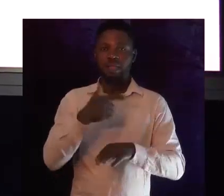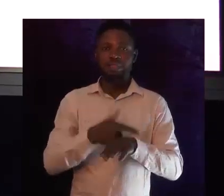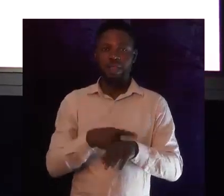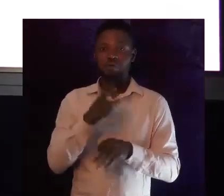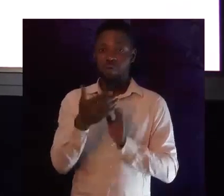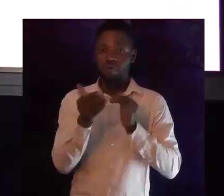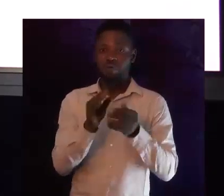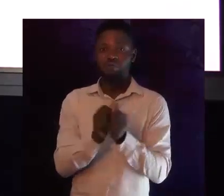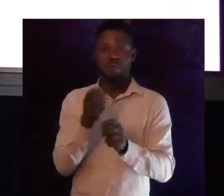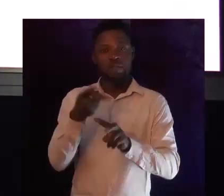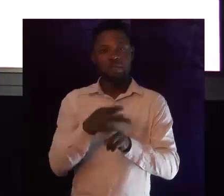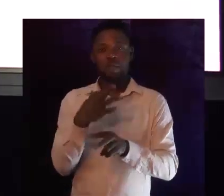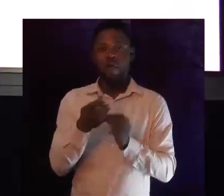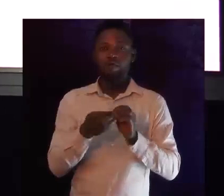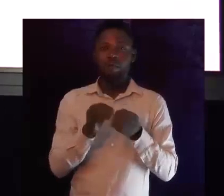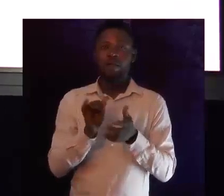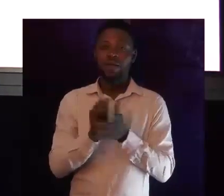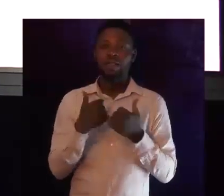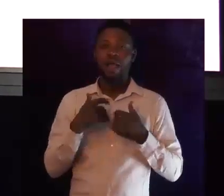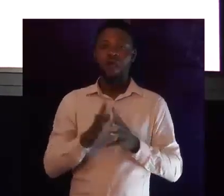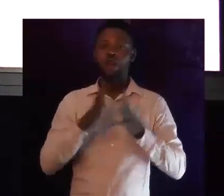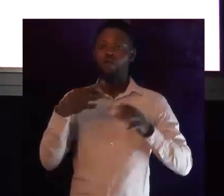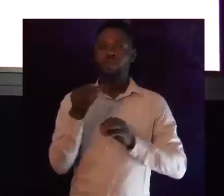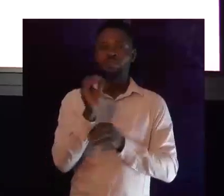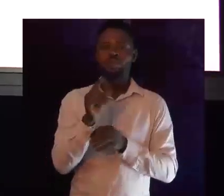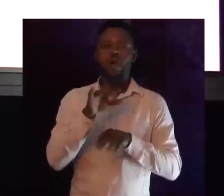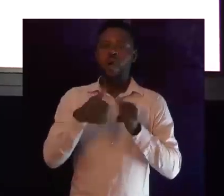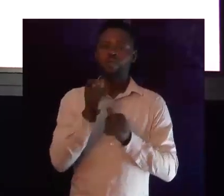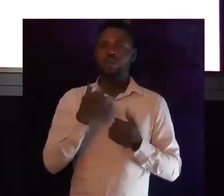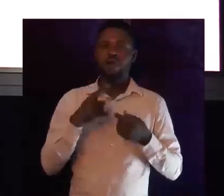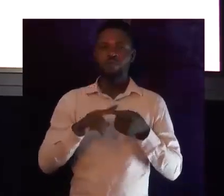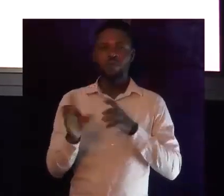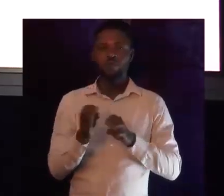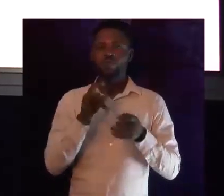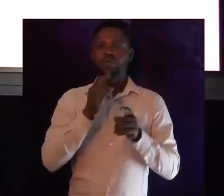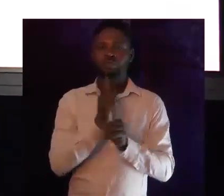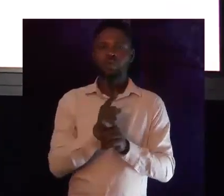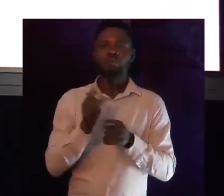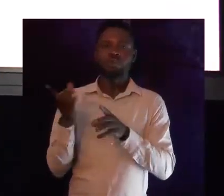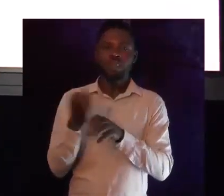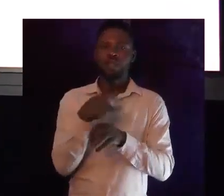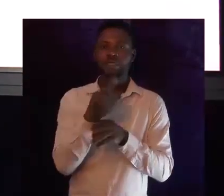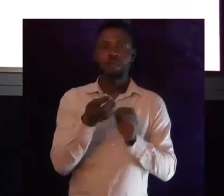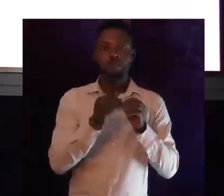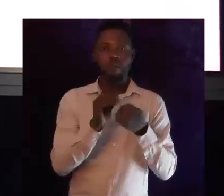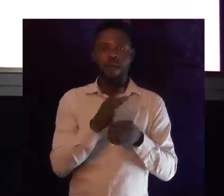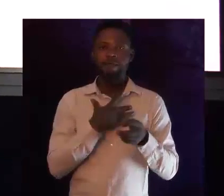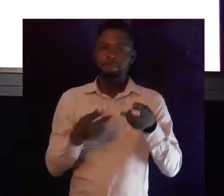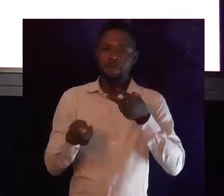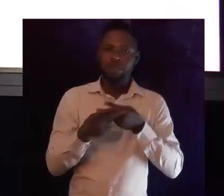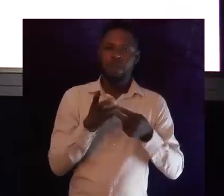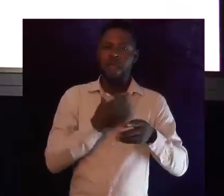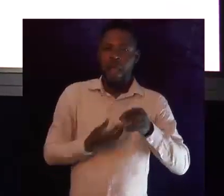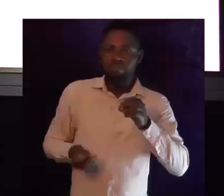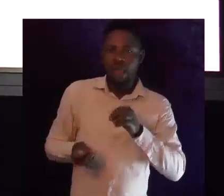180,000. So next time you are faced with multiplication of numbers that have a lot of 0, you know that all you have to do is just take the